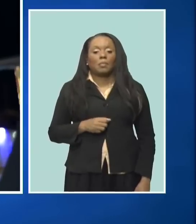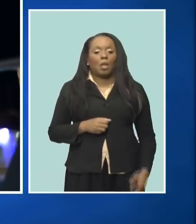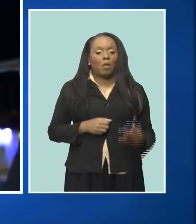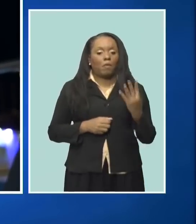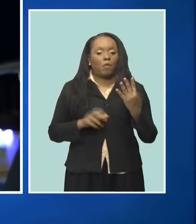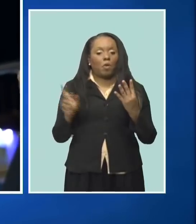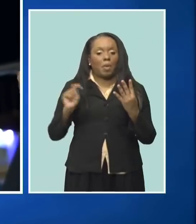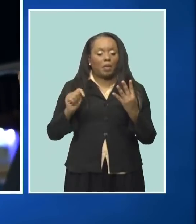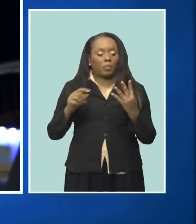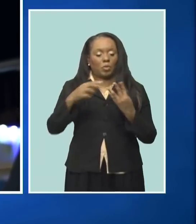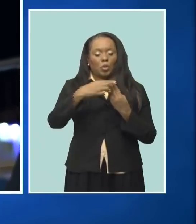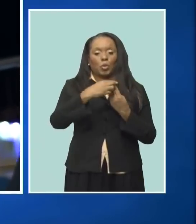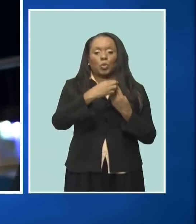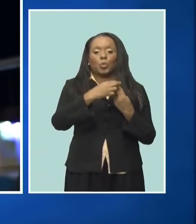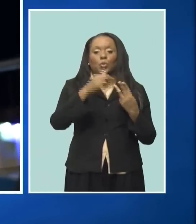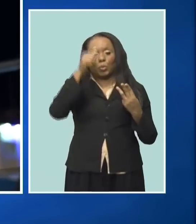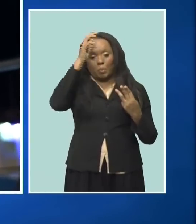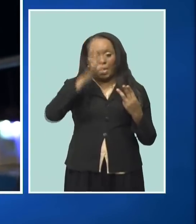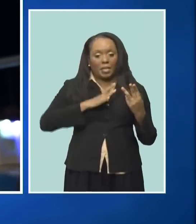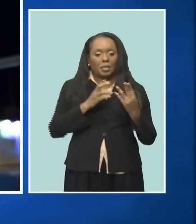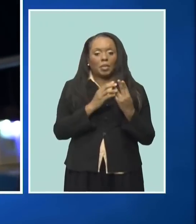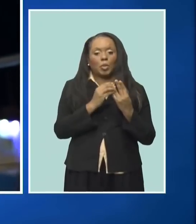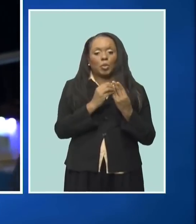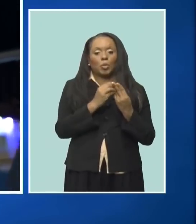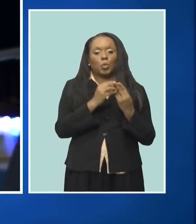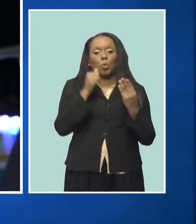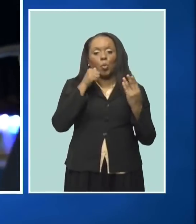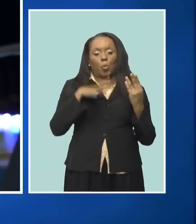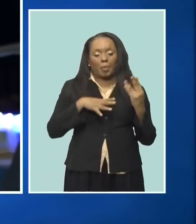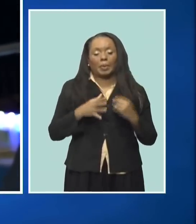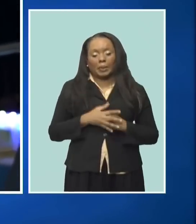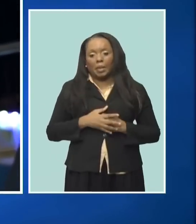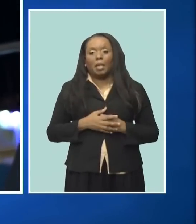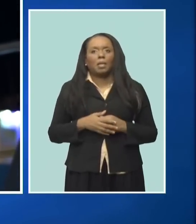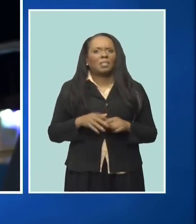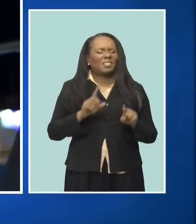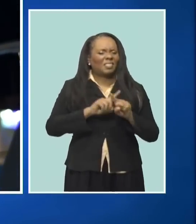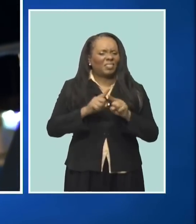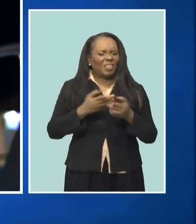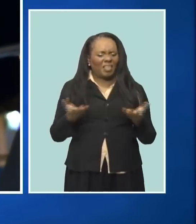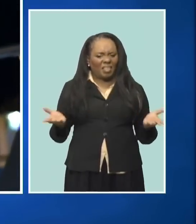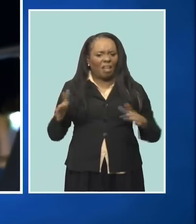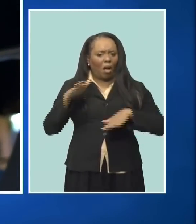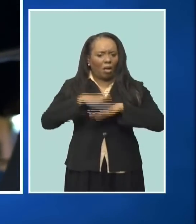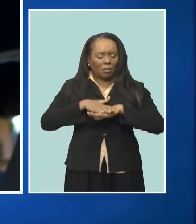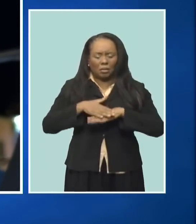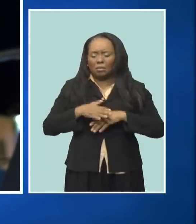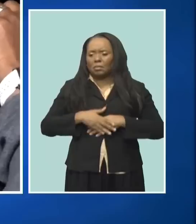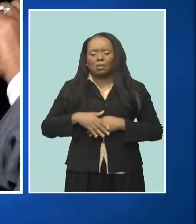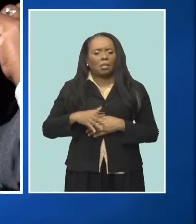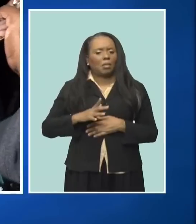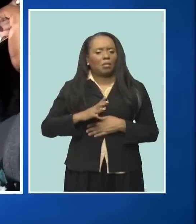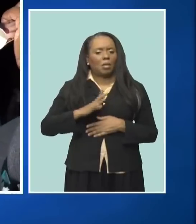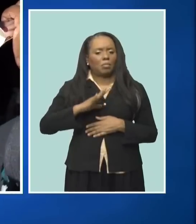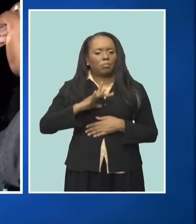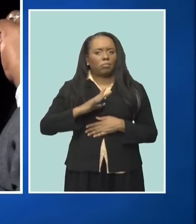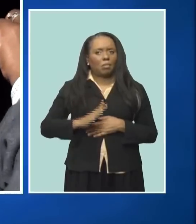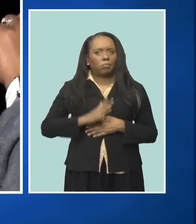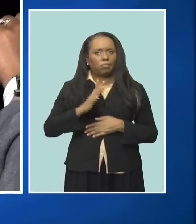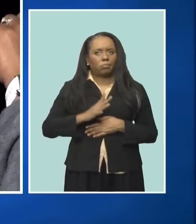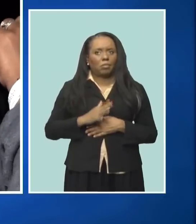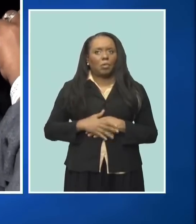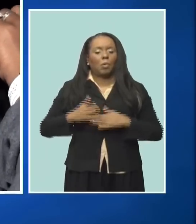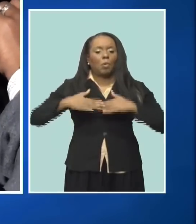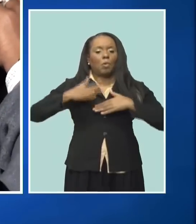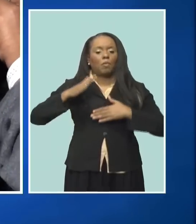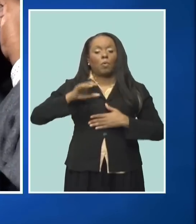bathrooms, right? And all the other facilities, water on board, and everything else that a luxury cat should have. Over 100